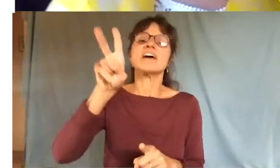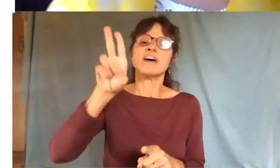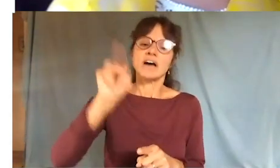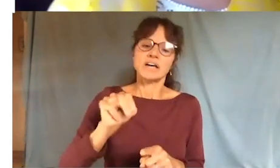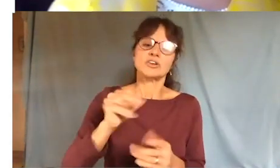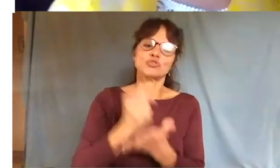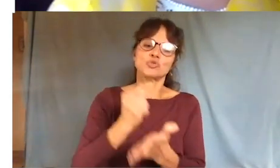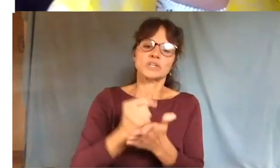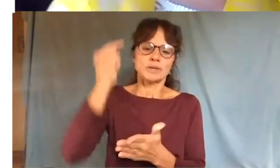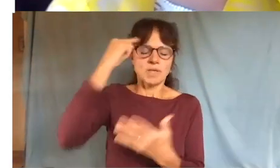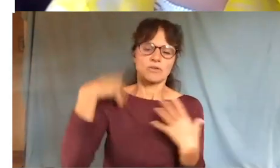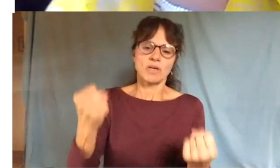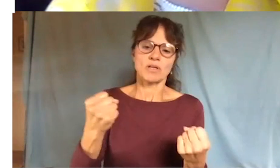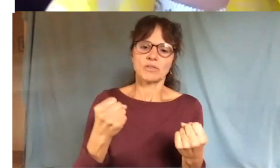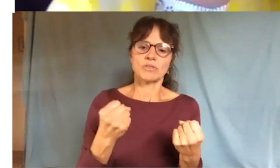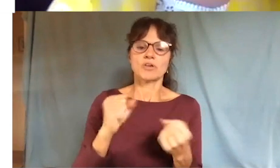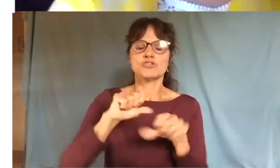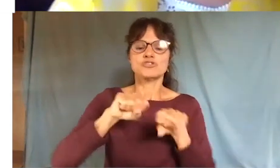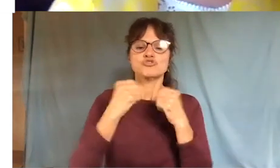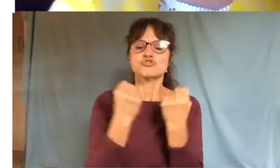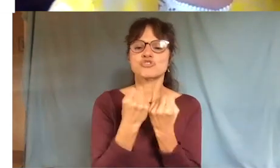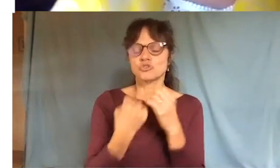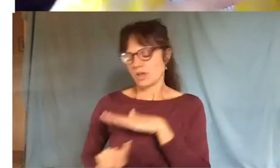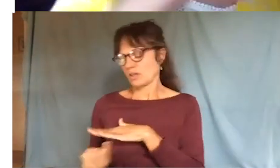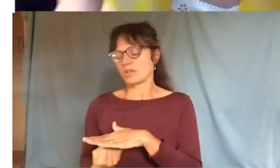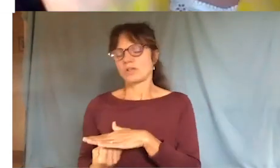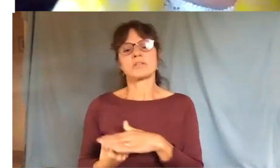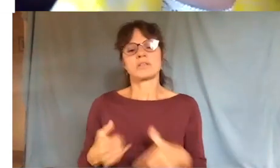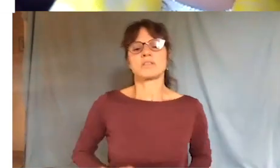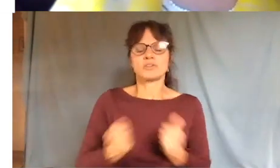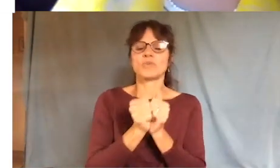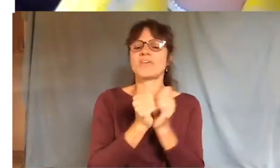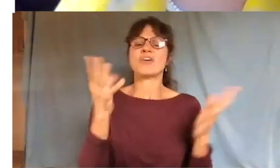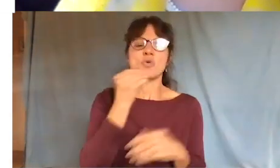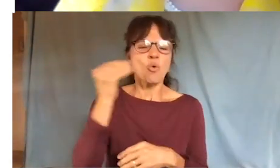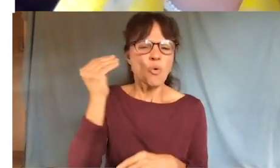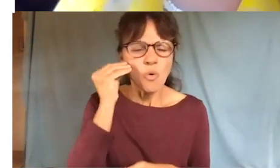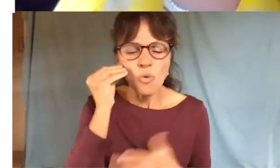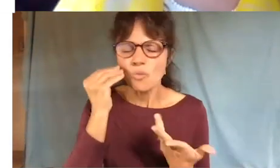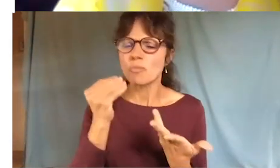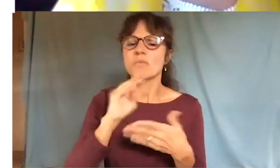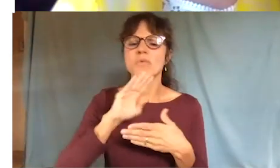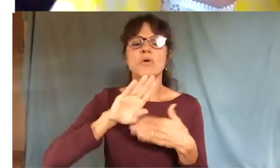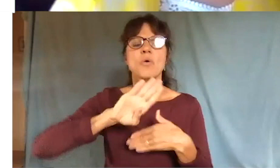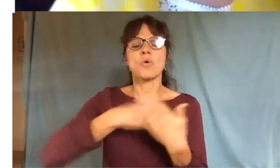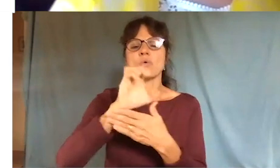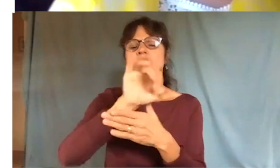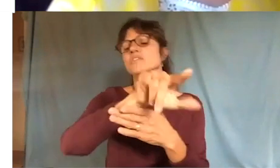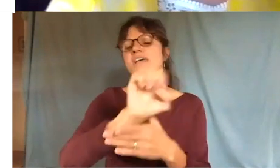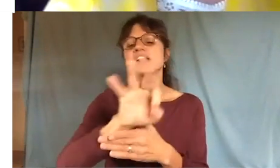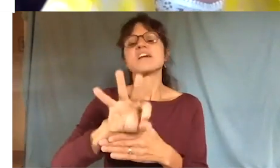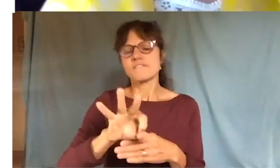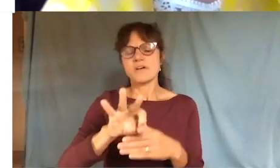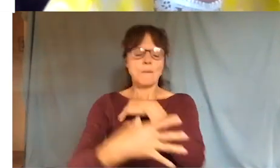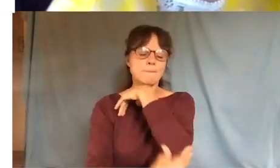health, social isolation, homelessness, and that cycle of generational poverty. I believe